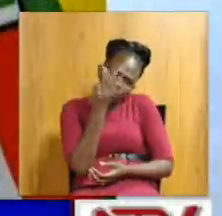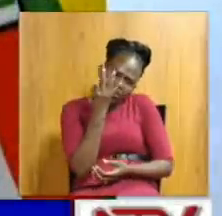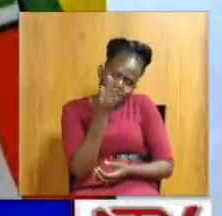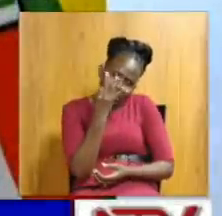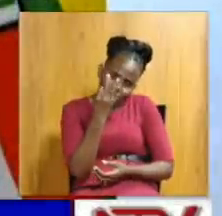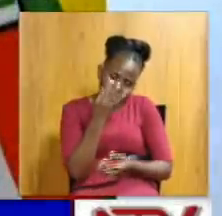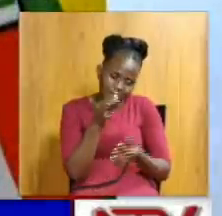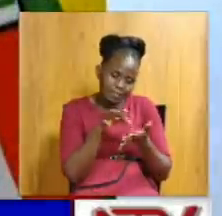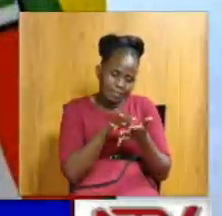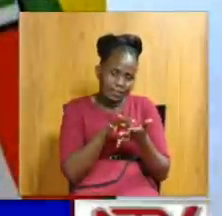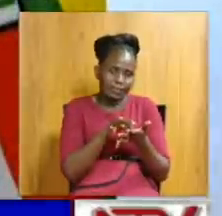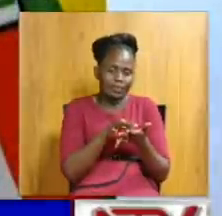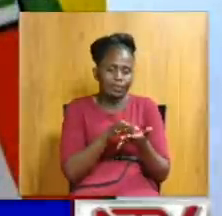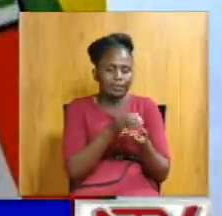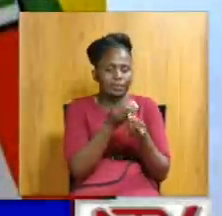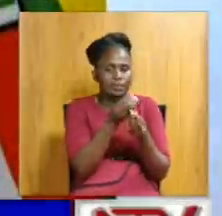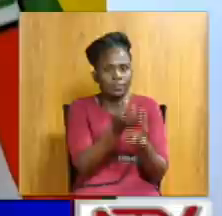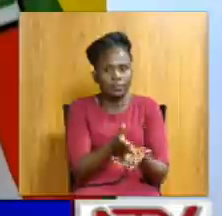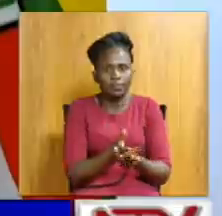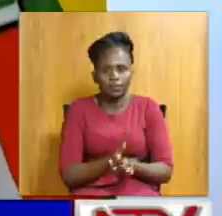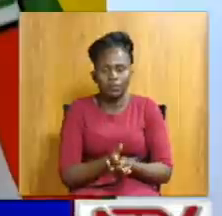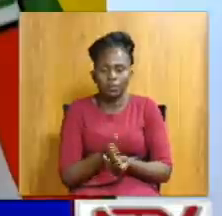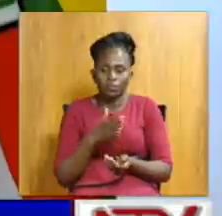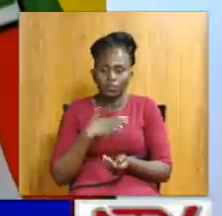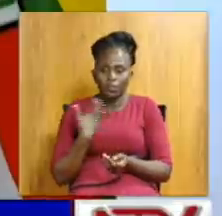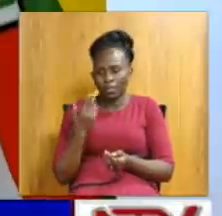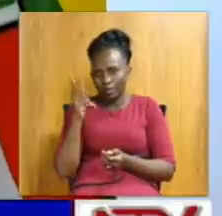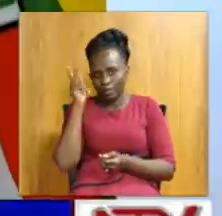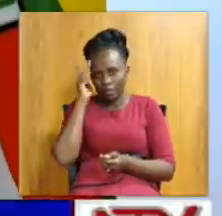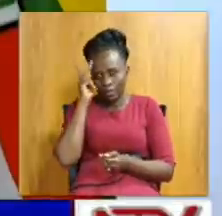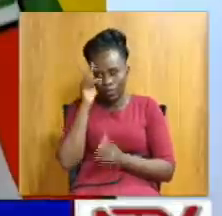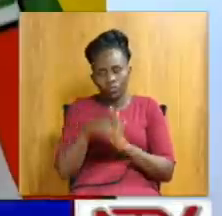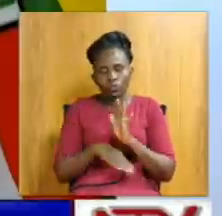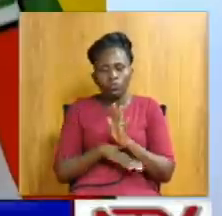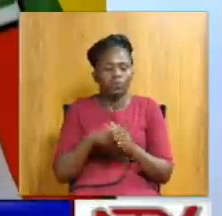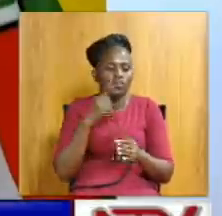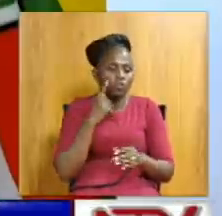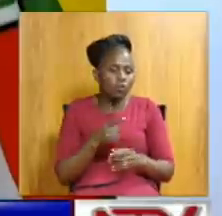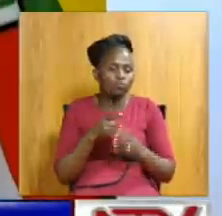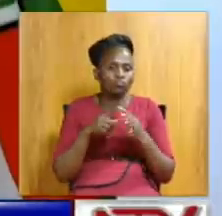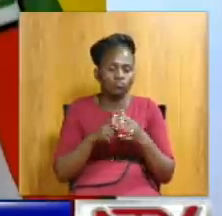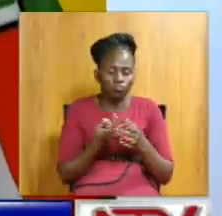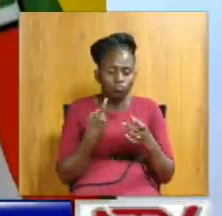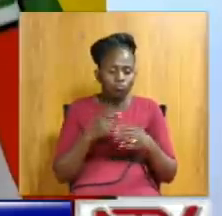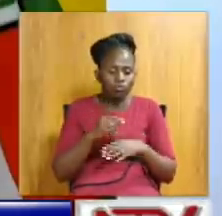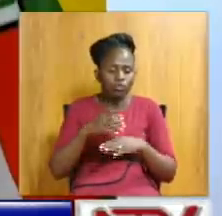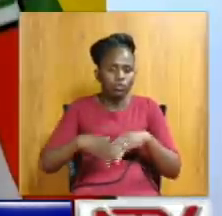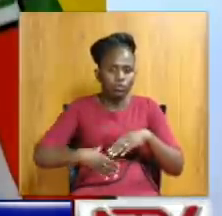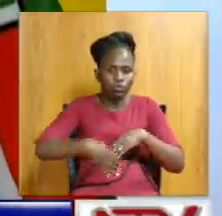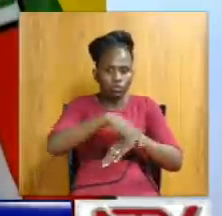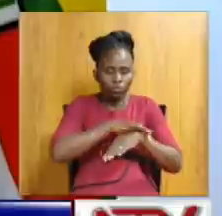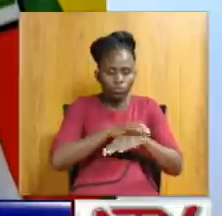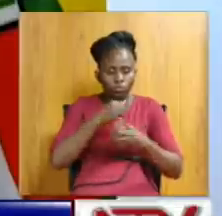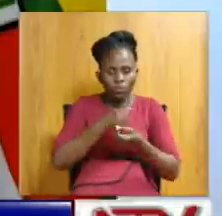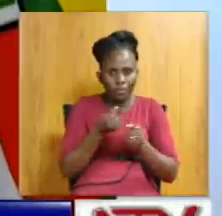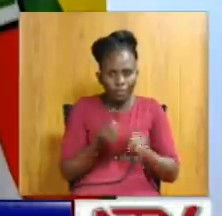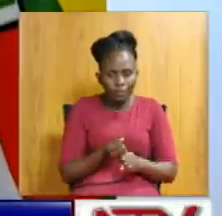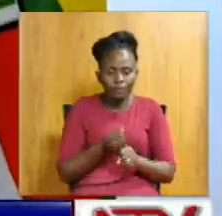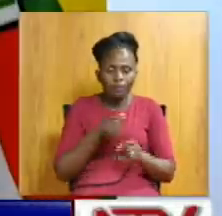My nature is skilling programs and grants for capital for shoemaking, tailoring, weaving, etc.